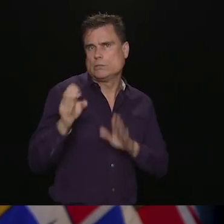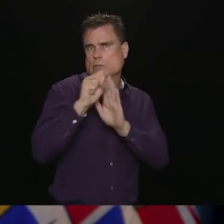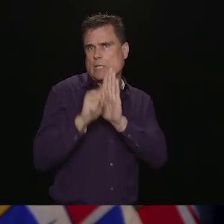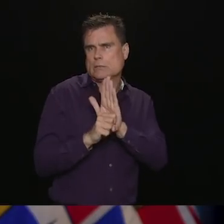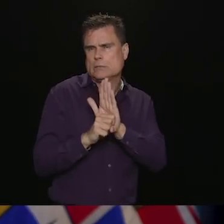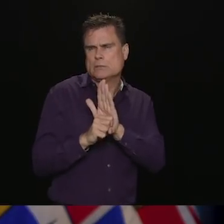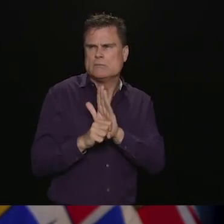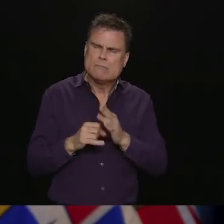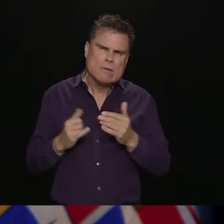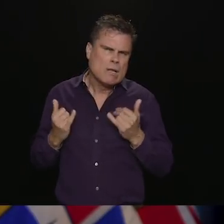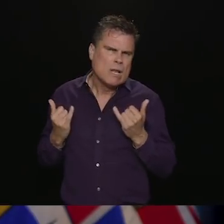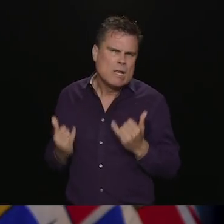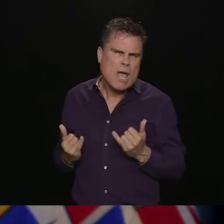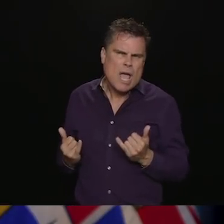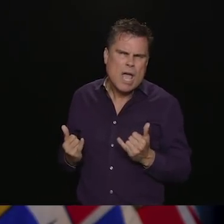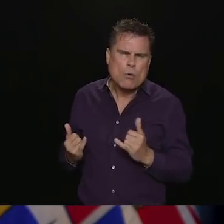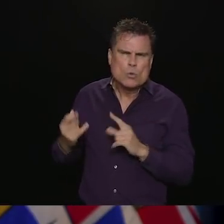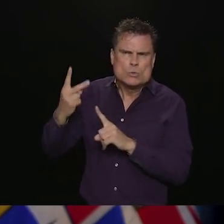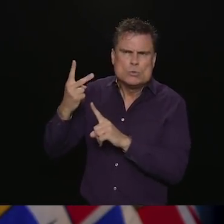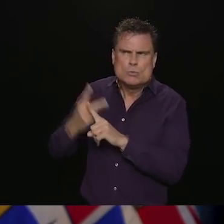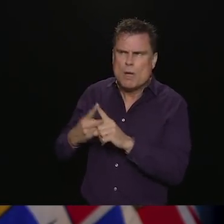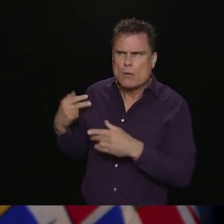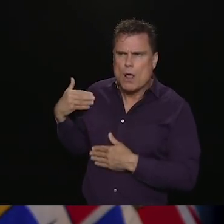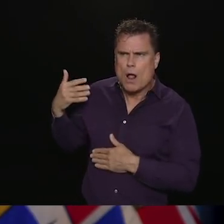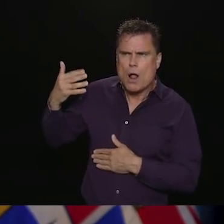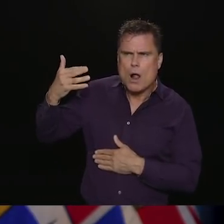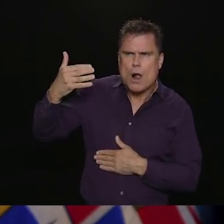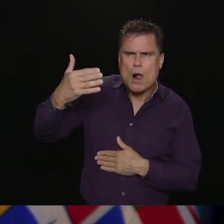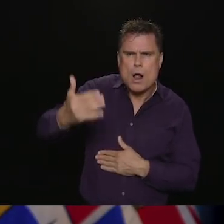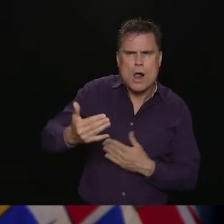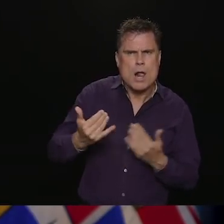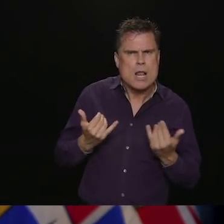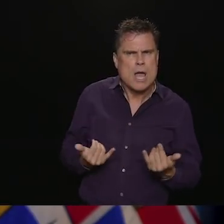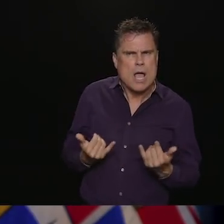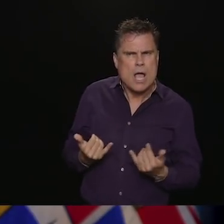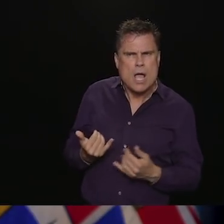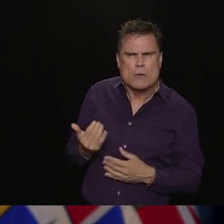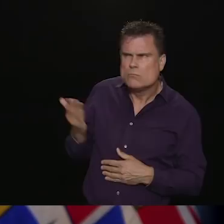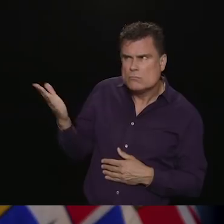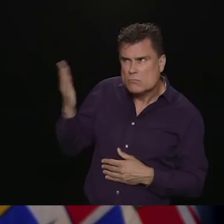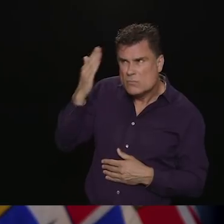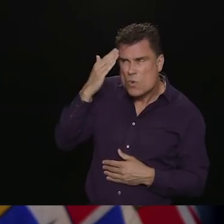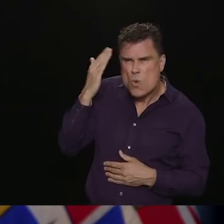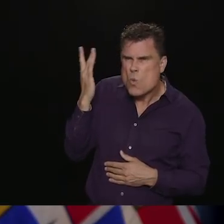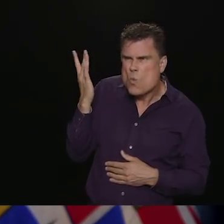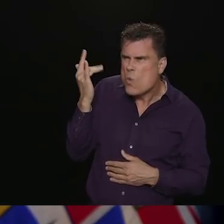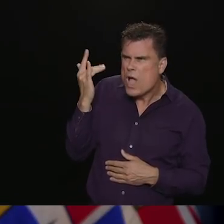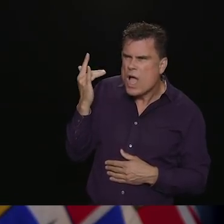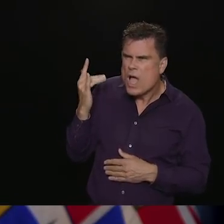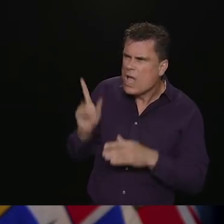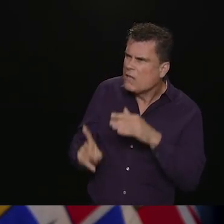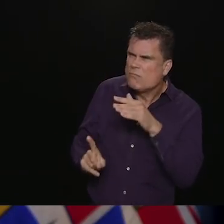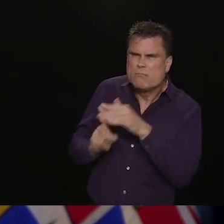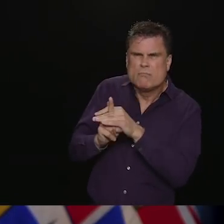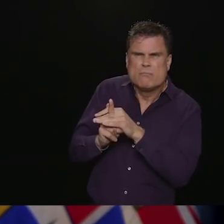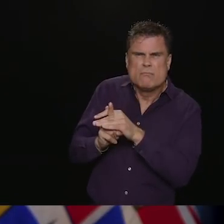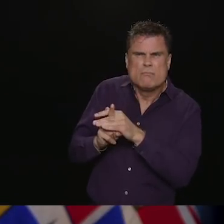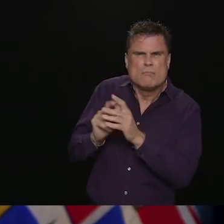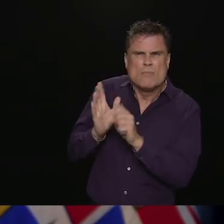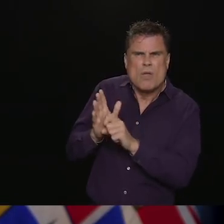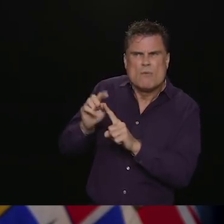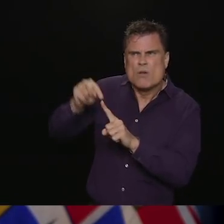that happened, how that came to be, whether it was a healthcare worker who was on vacation or who had